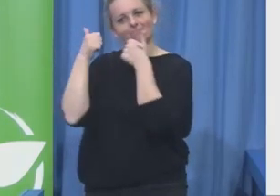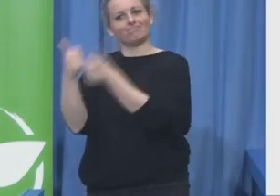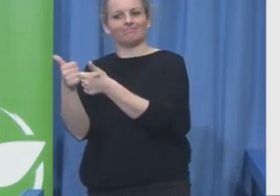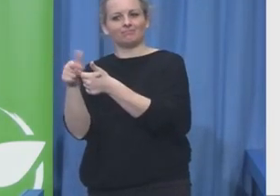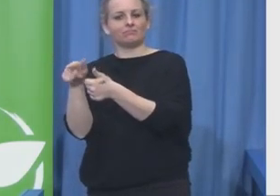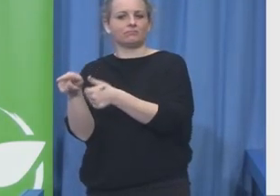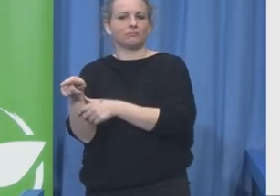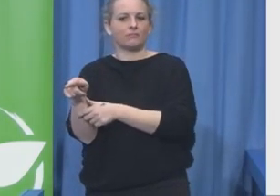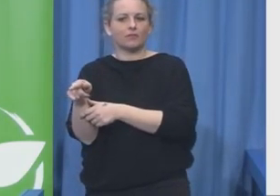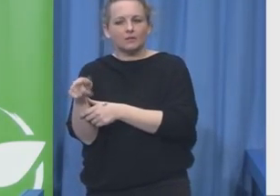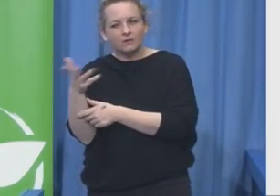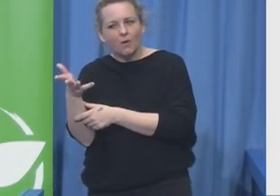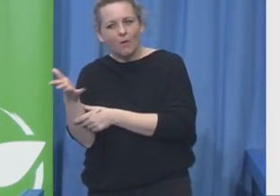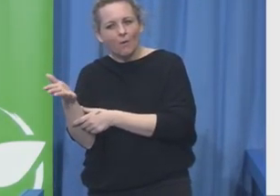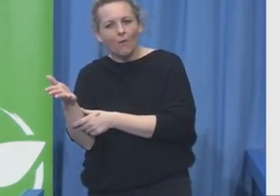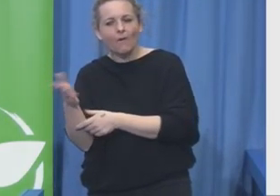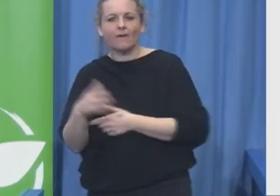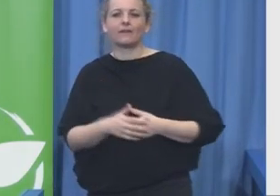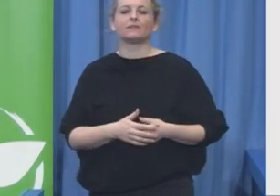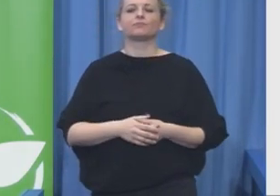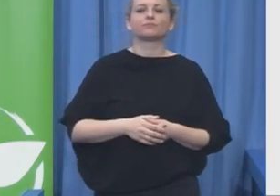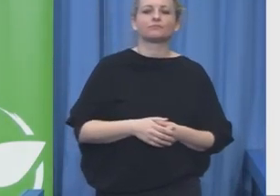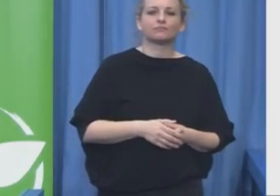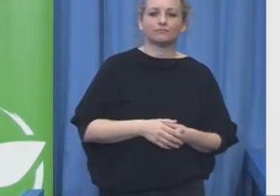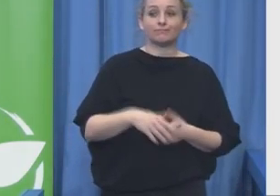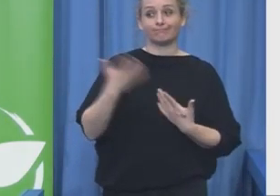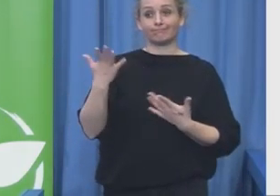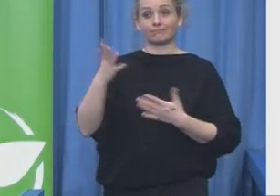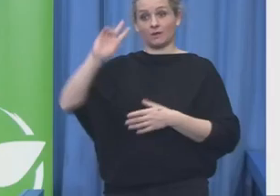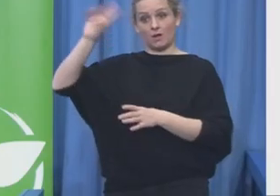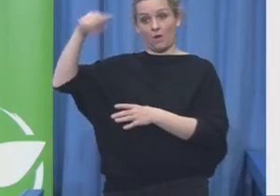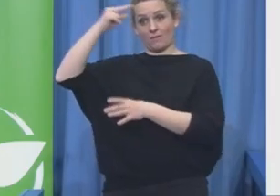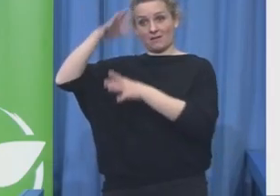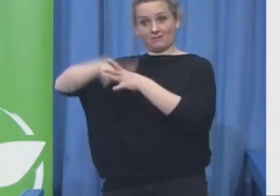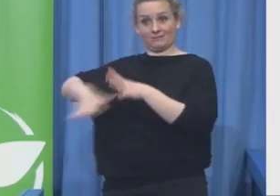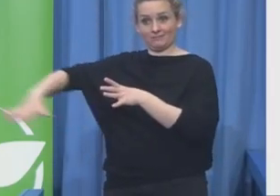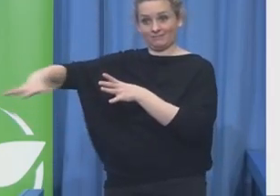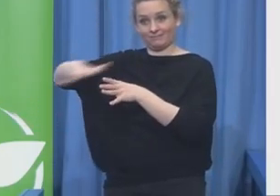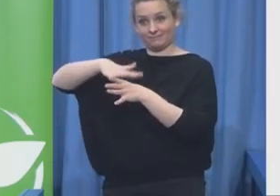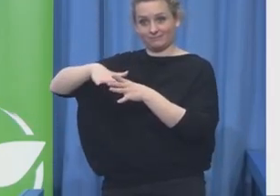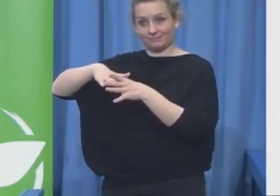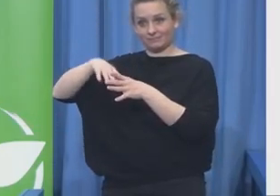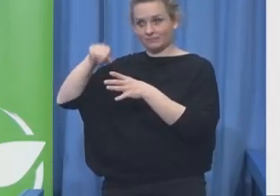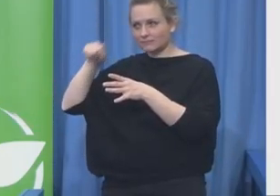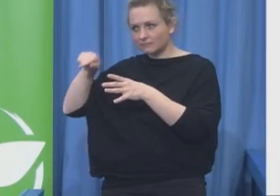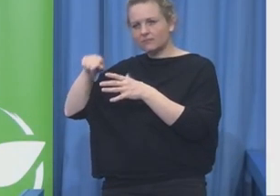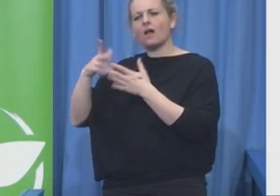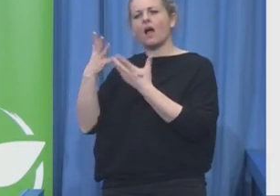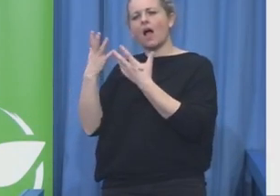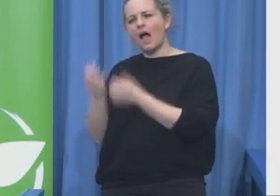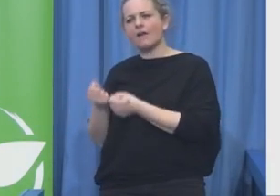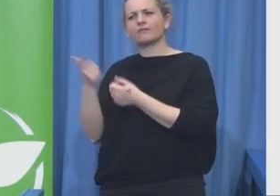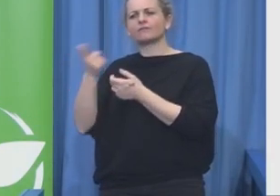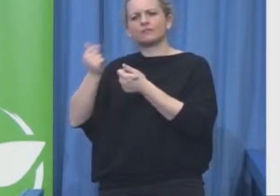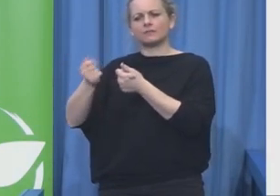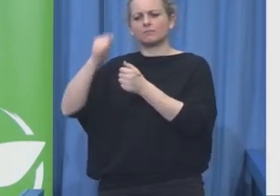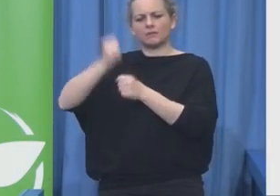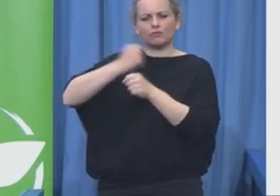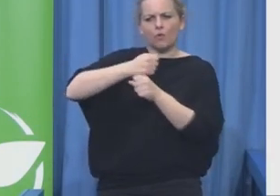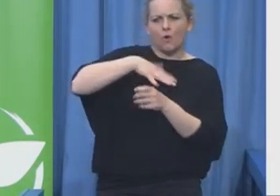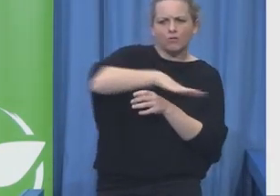working with the state technical, vocational, and education training colleges, training the teachers of those